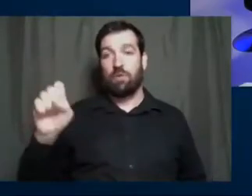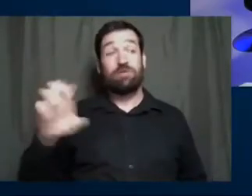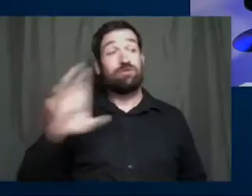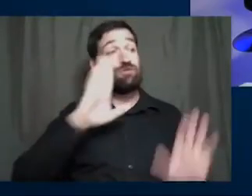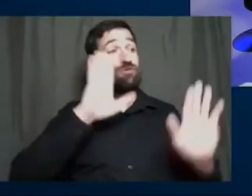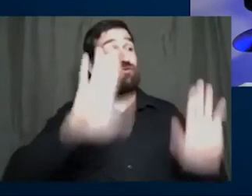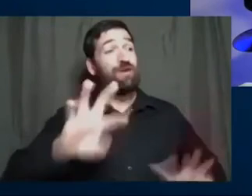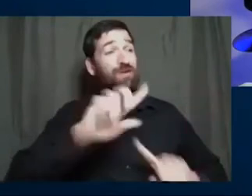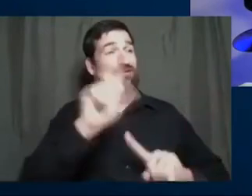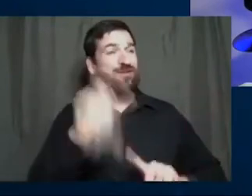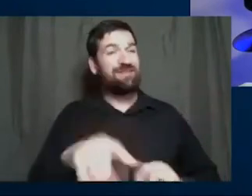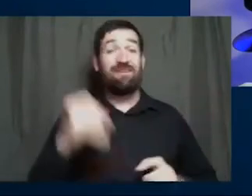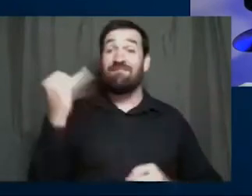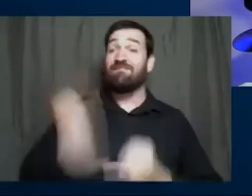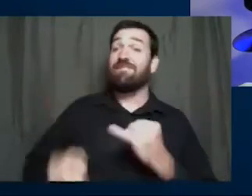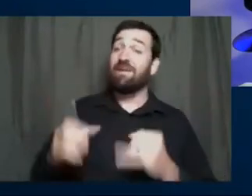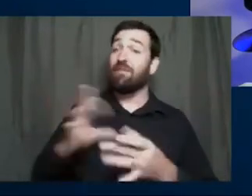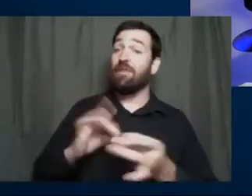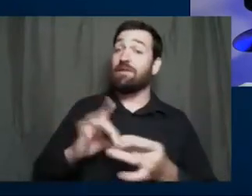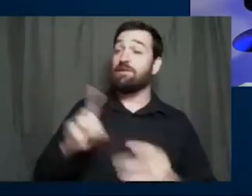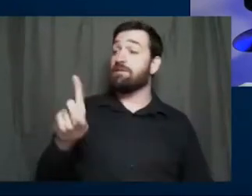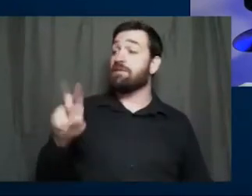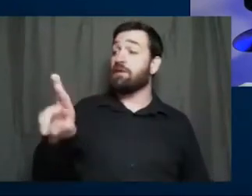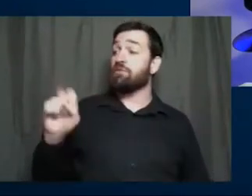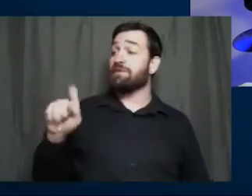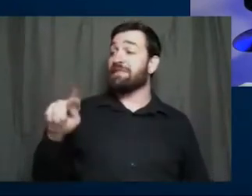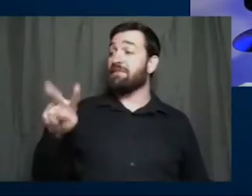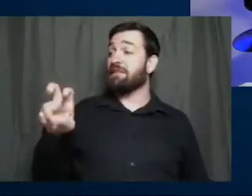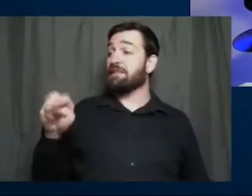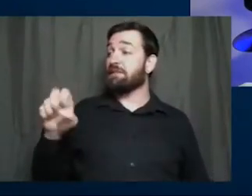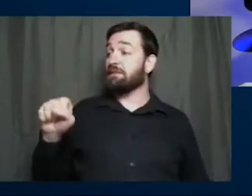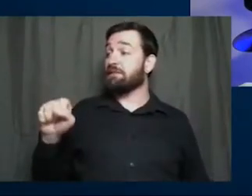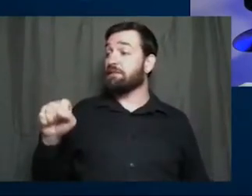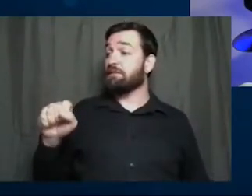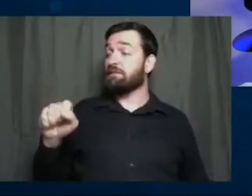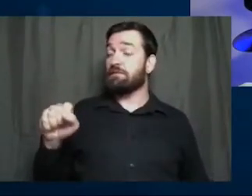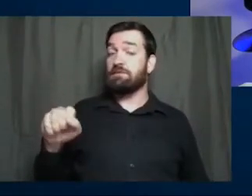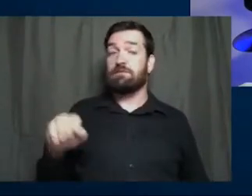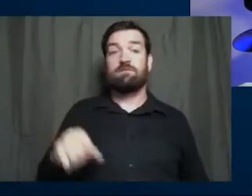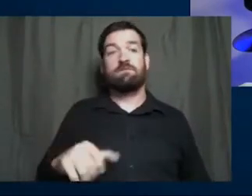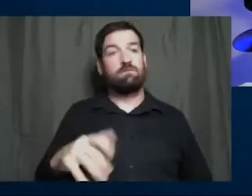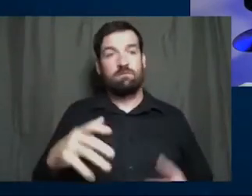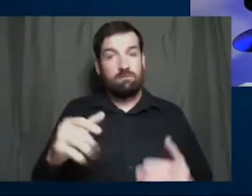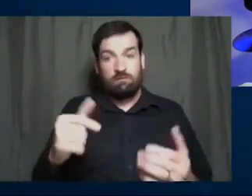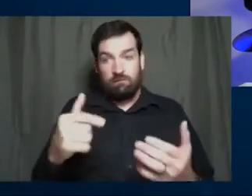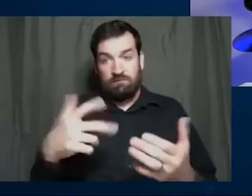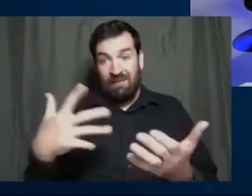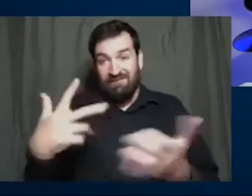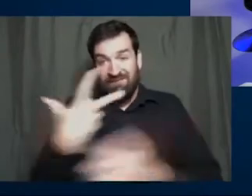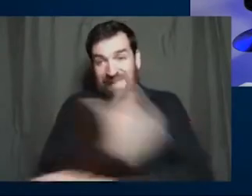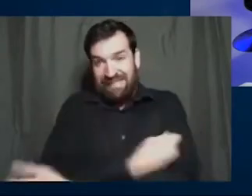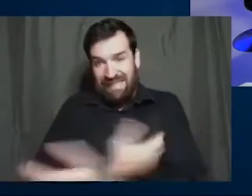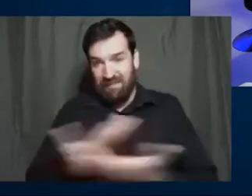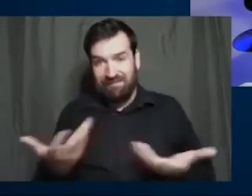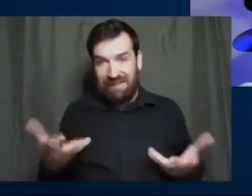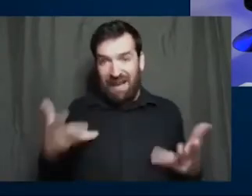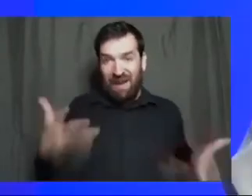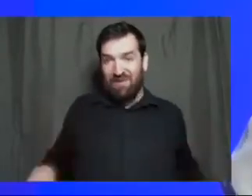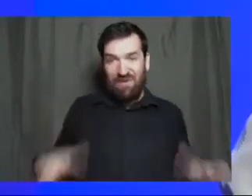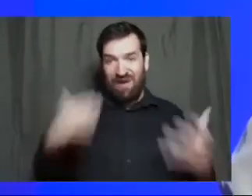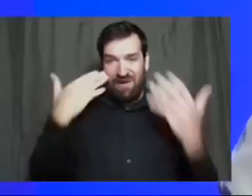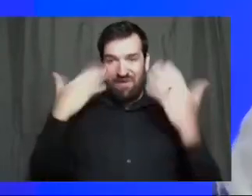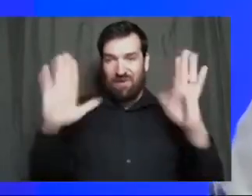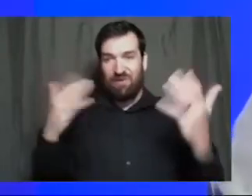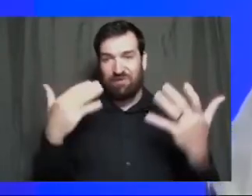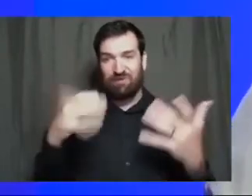final thoughts. Dr. Stevens, let's start with you. Get vaccinated. I don't know what else there to say. I mean, it's just, well, it's